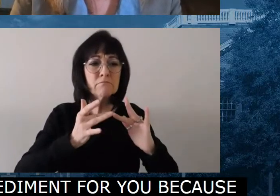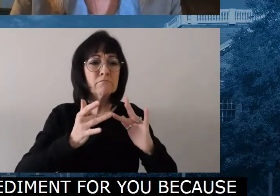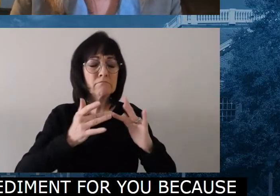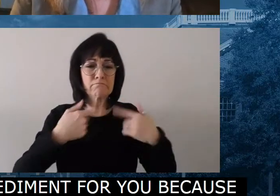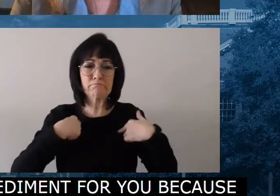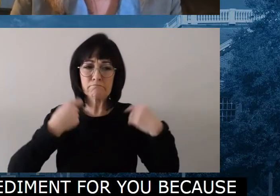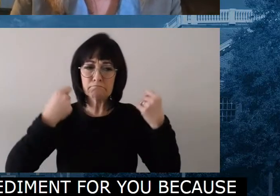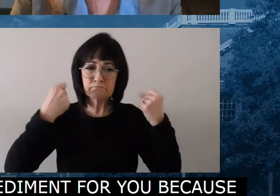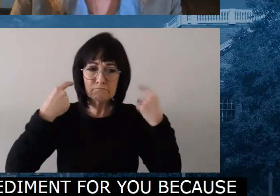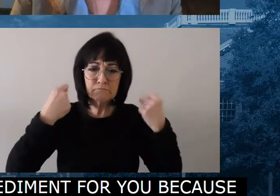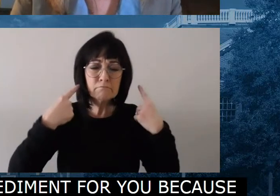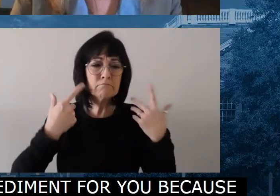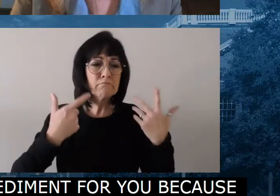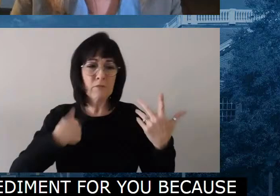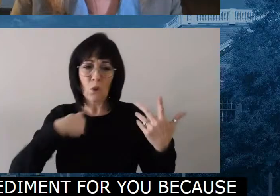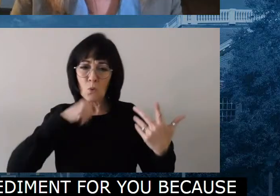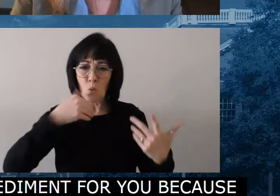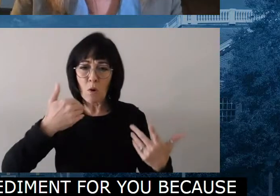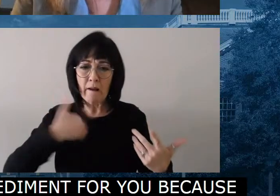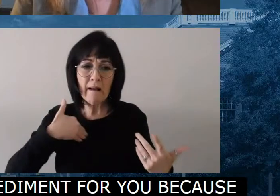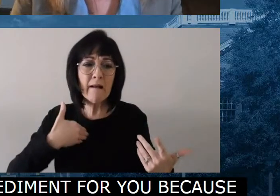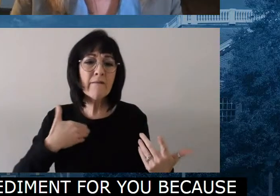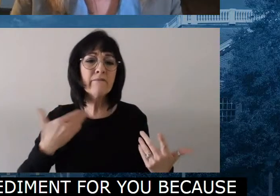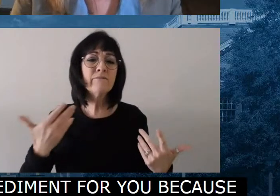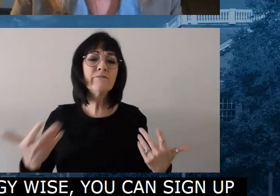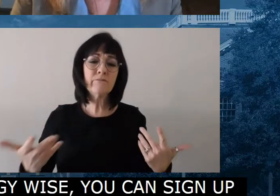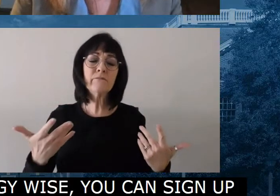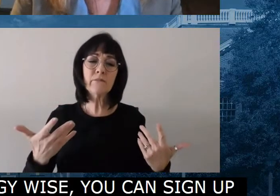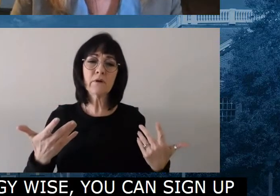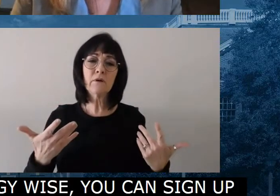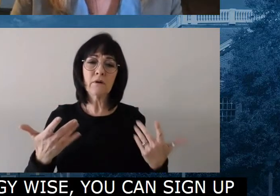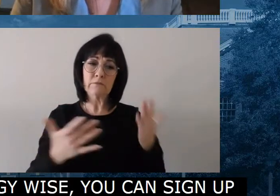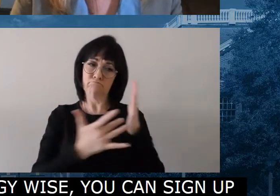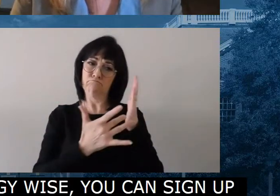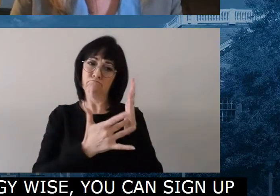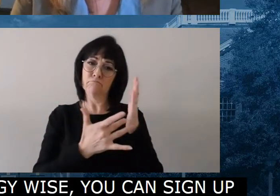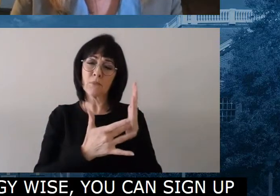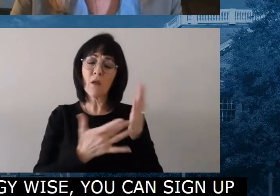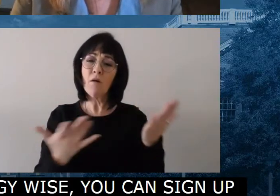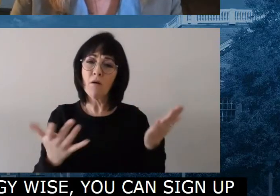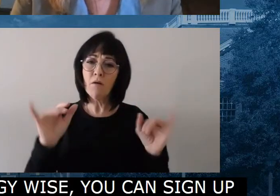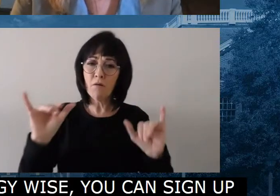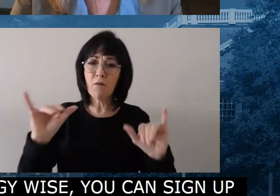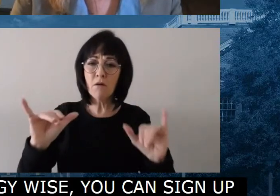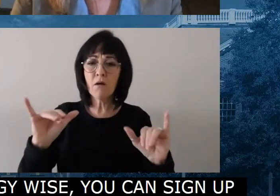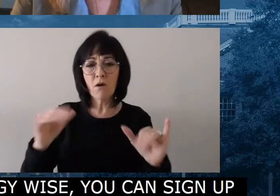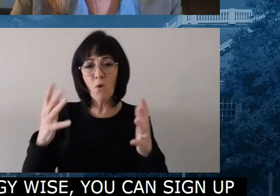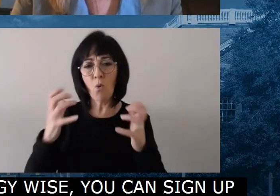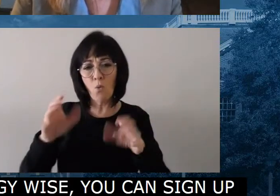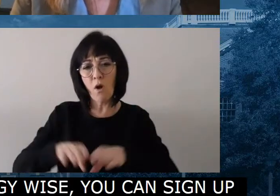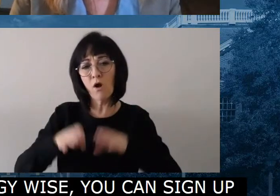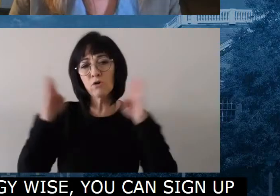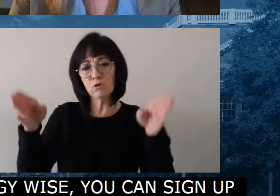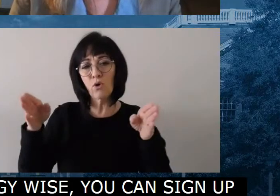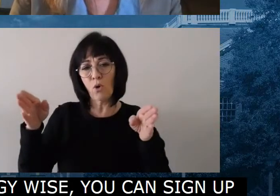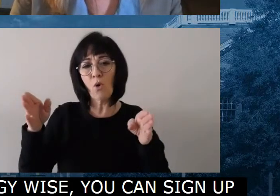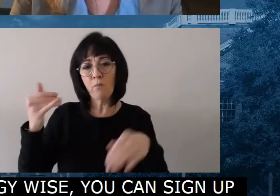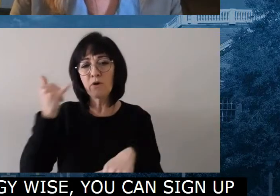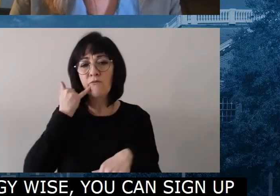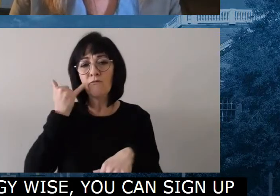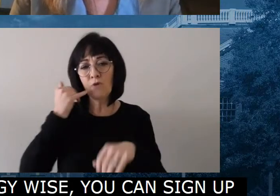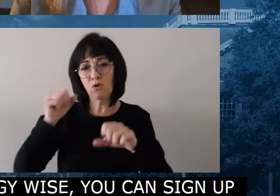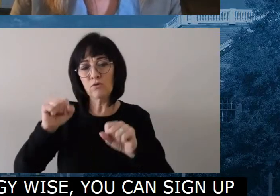phone. There's some friction there. What I'm hearing, and what we did have some focus groups done, and there's